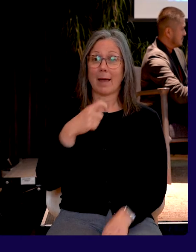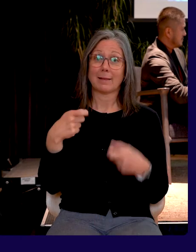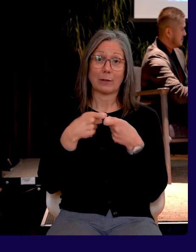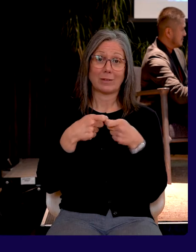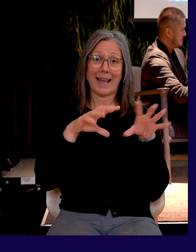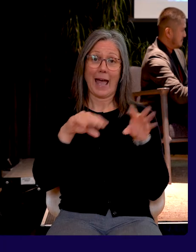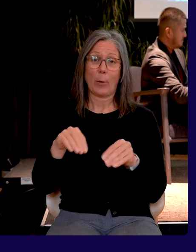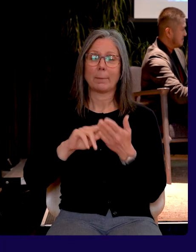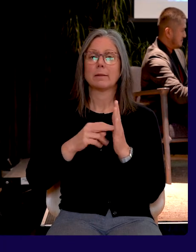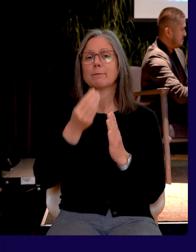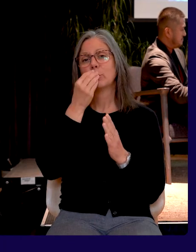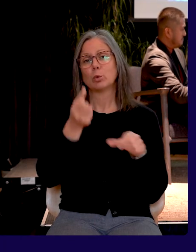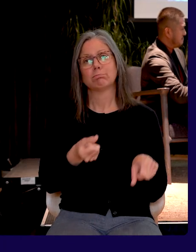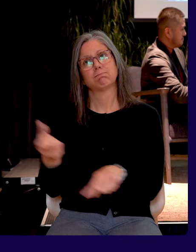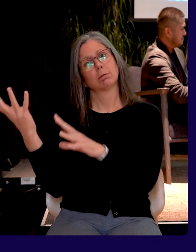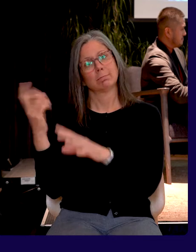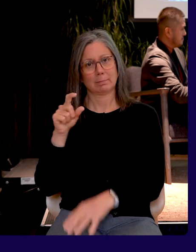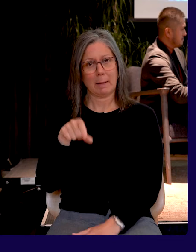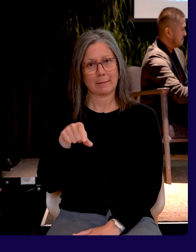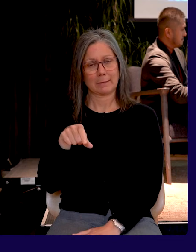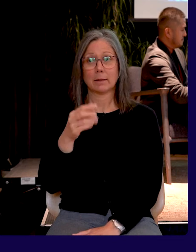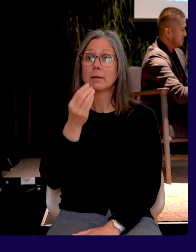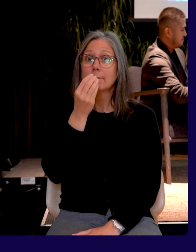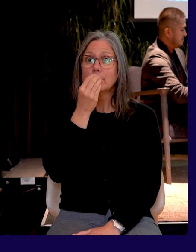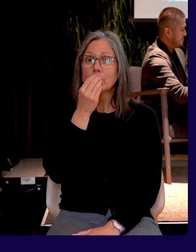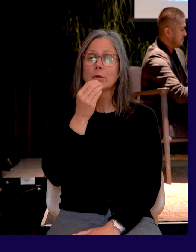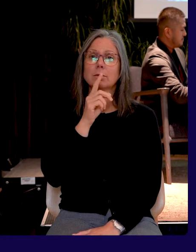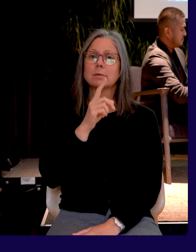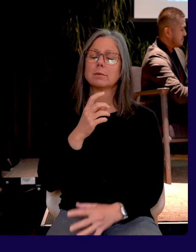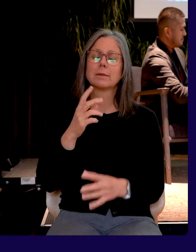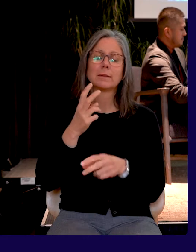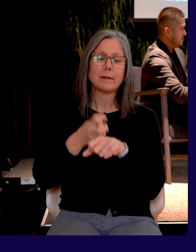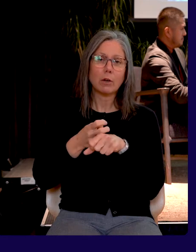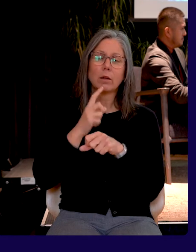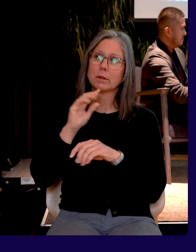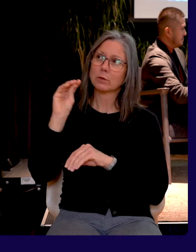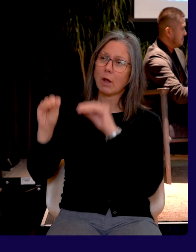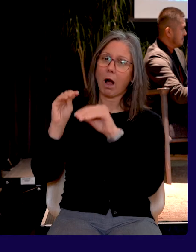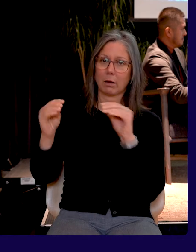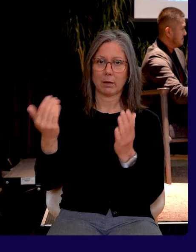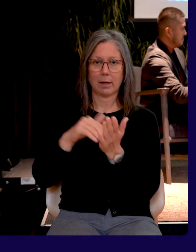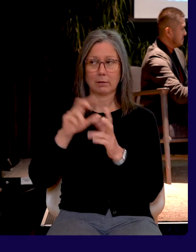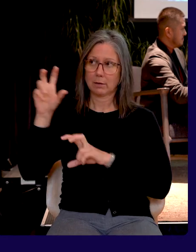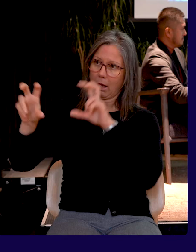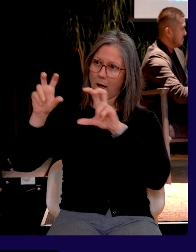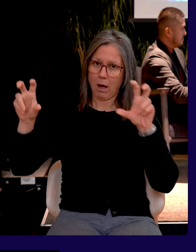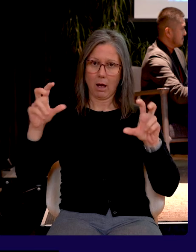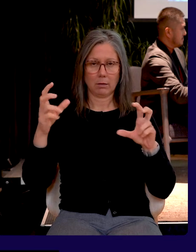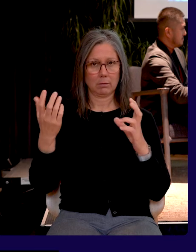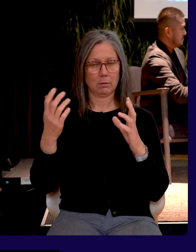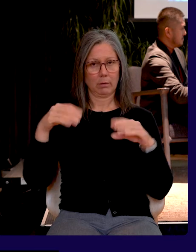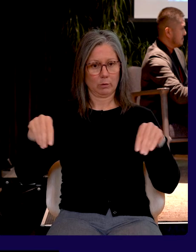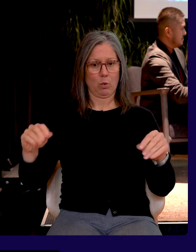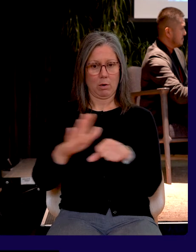power, we lose food. And food is very difficult to restock a store, to resupply a store.